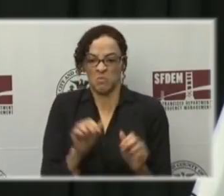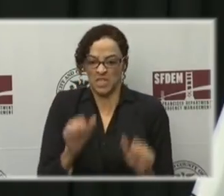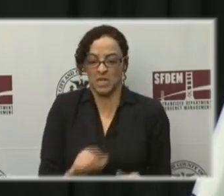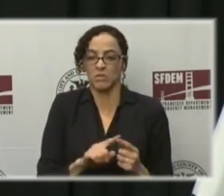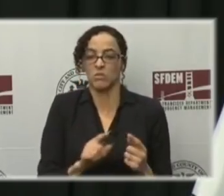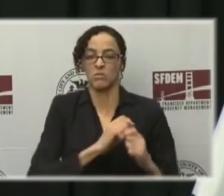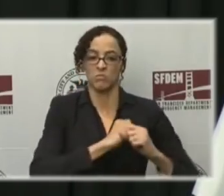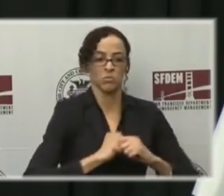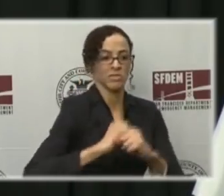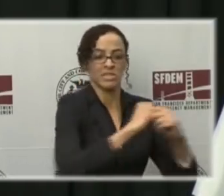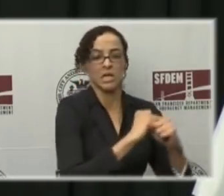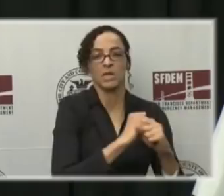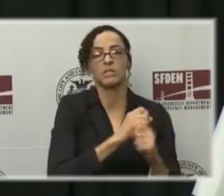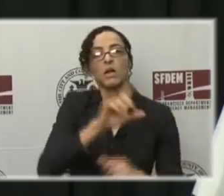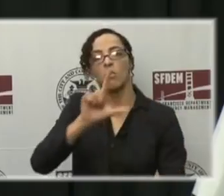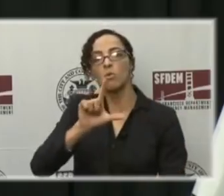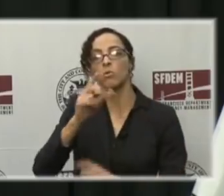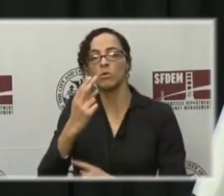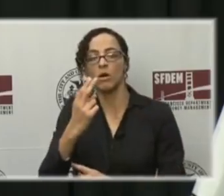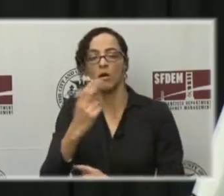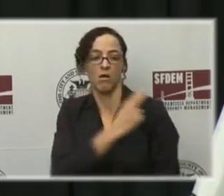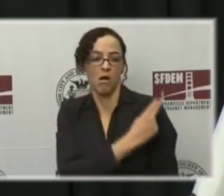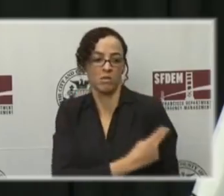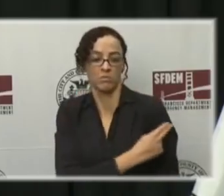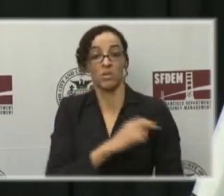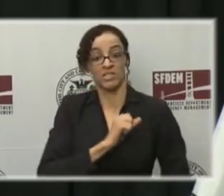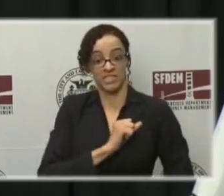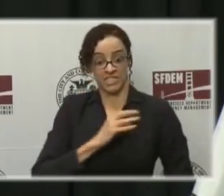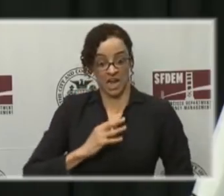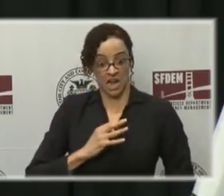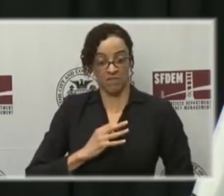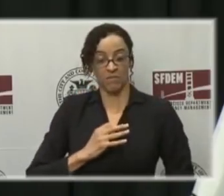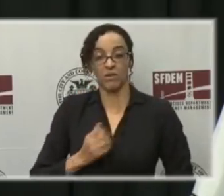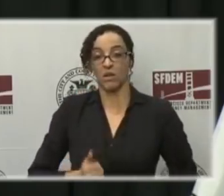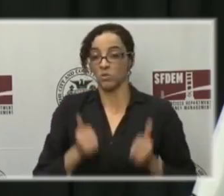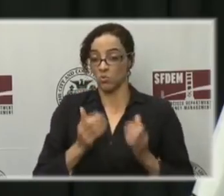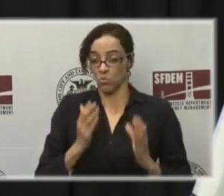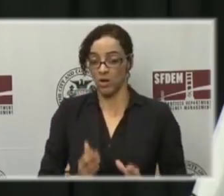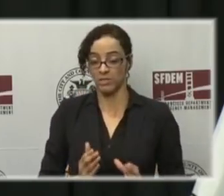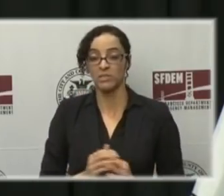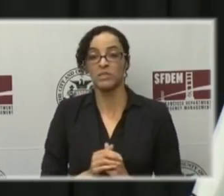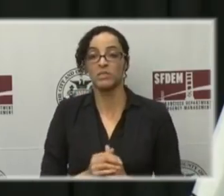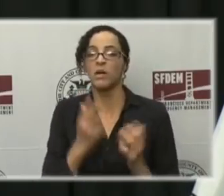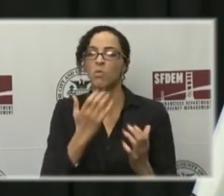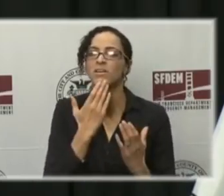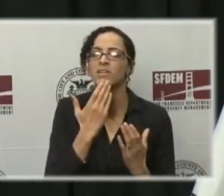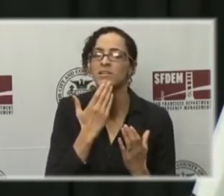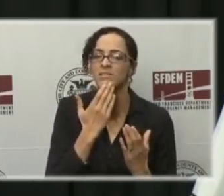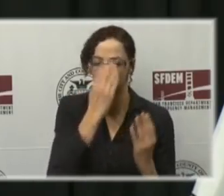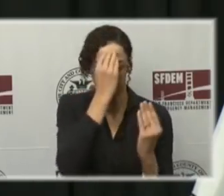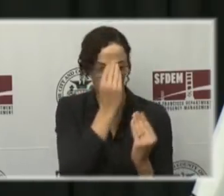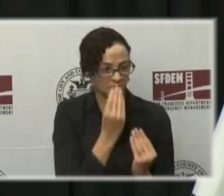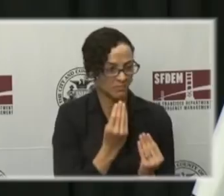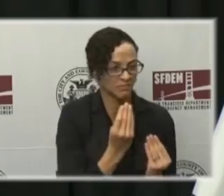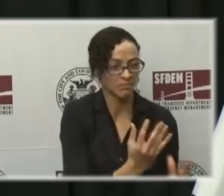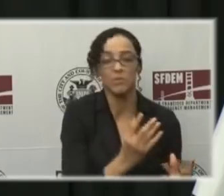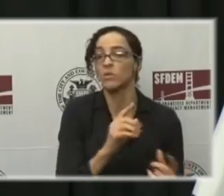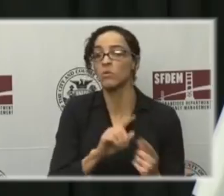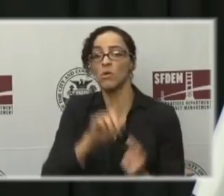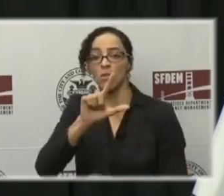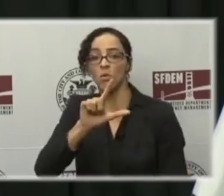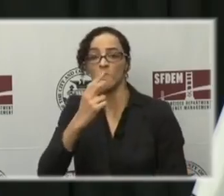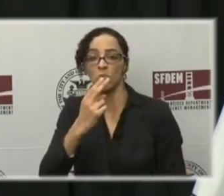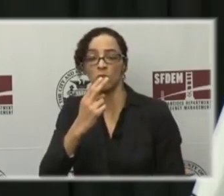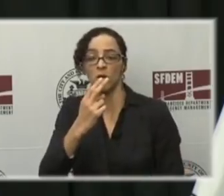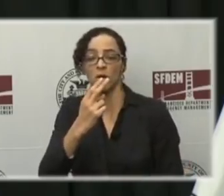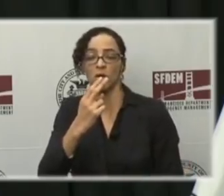staff. I want the Laguna Honda community and all of the families to know how much I care,